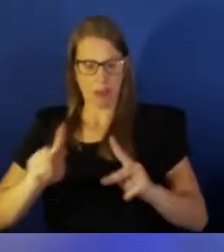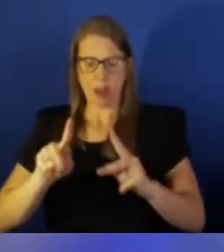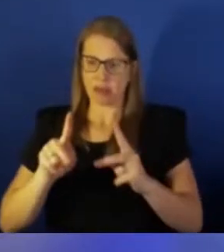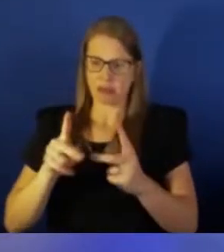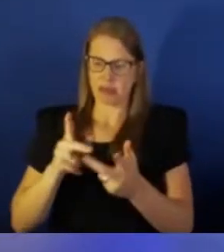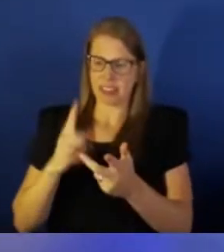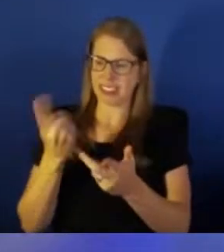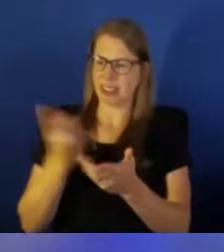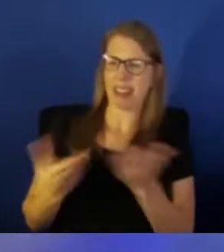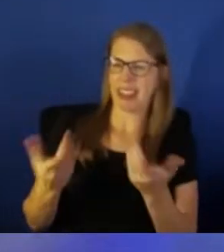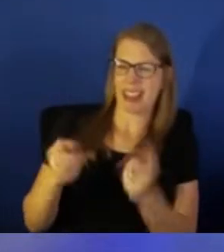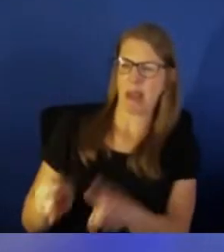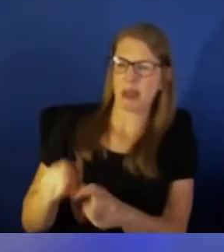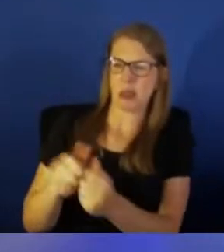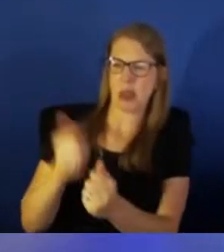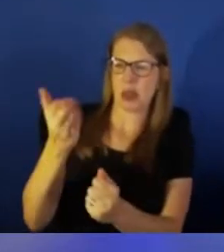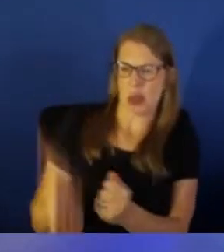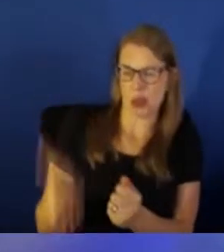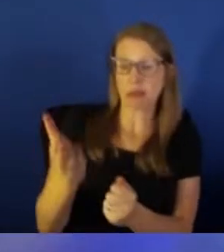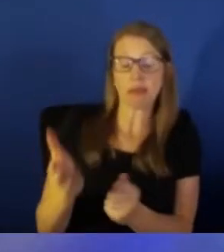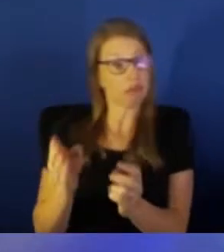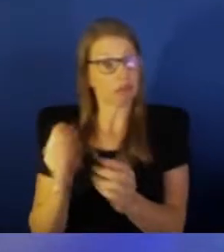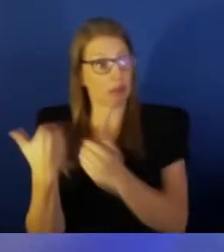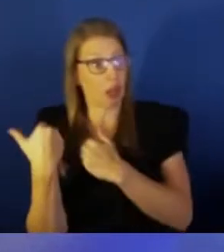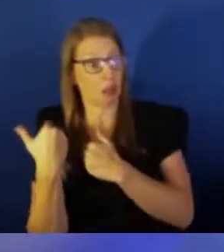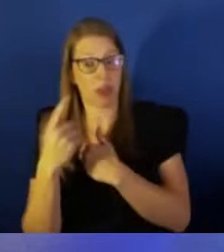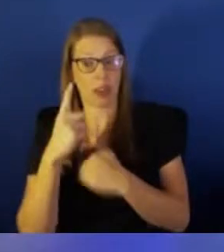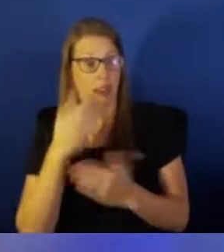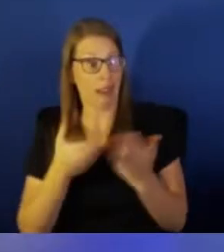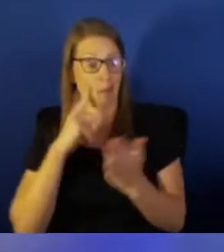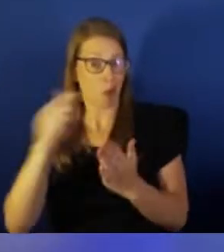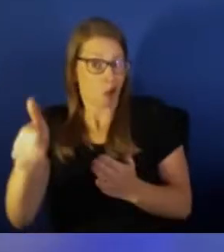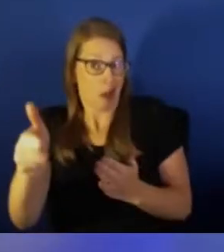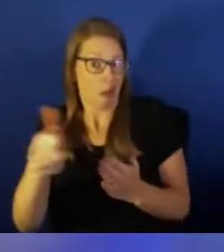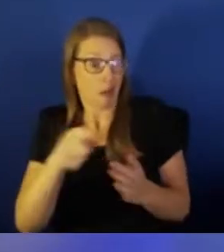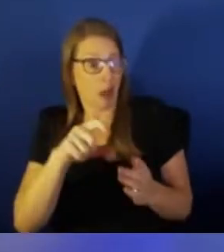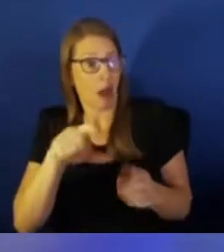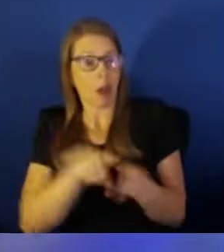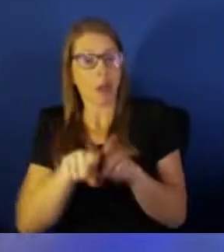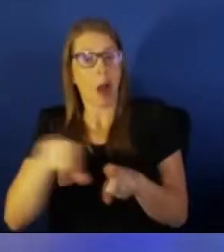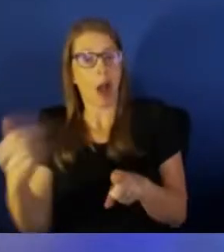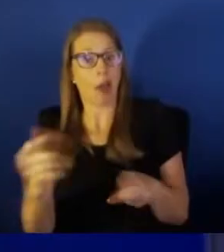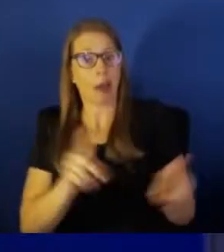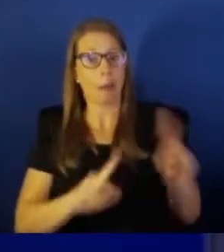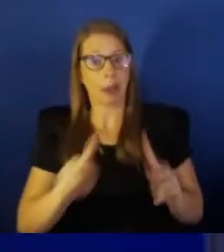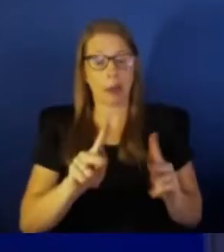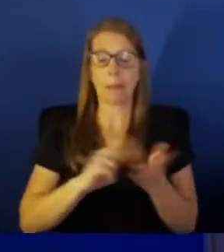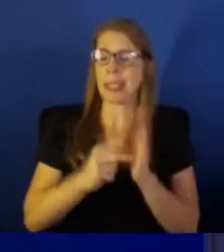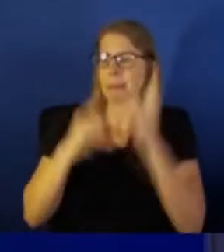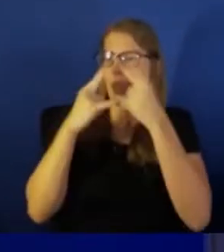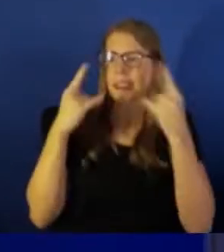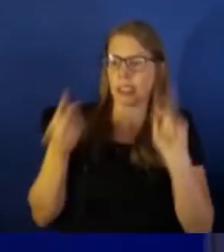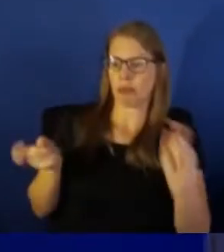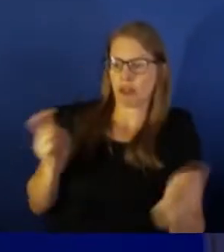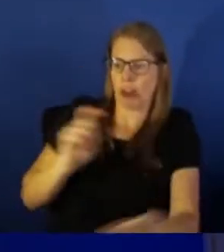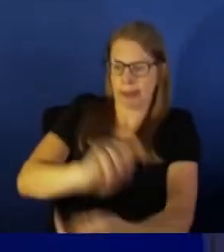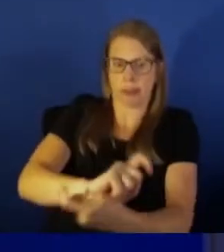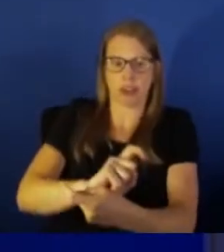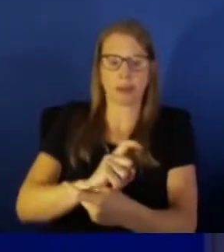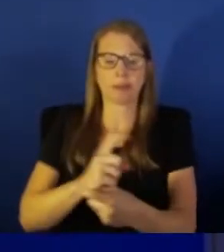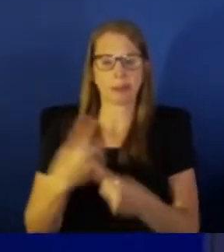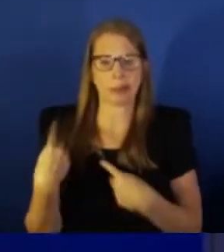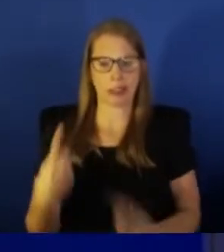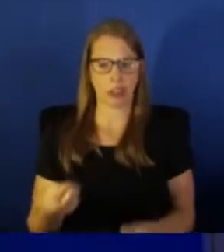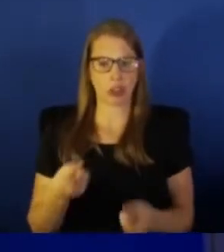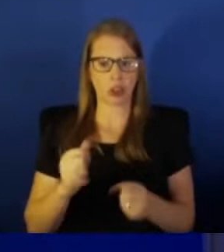but you're doing the responsible thing for you and others around you. So it's just a different time of masking, it sounds like, right? That's exactly right. And that's why we want to make sure that we still say,